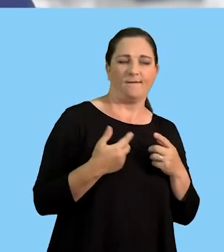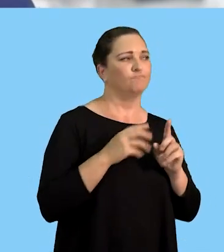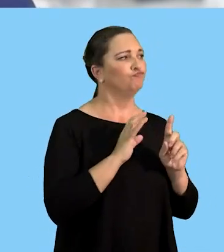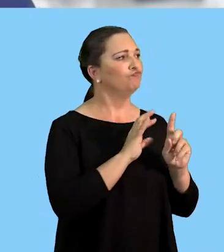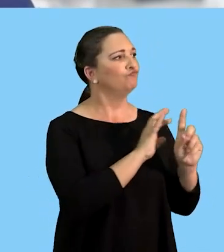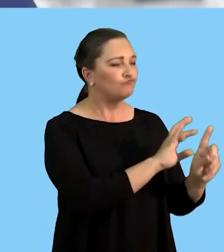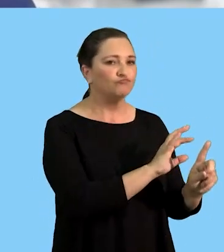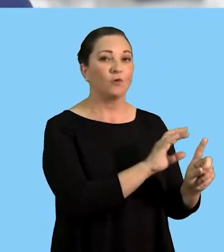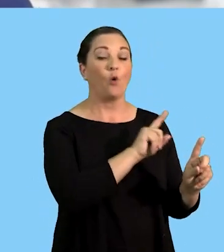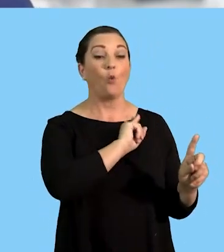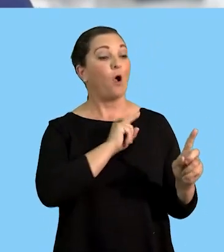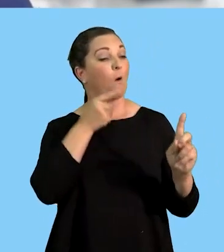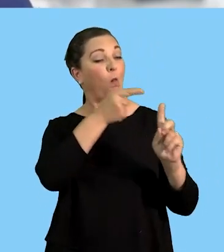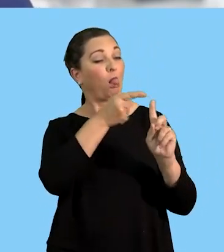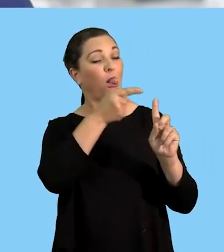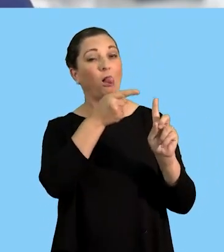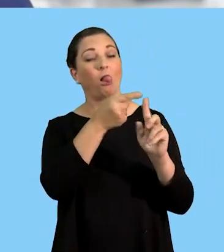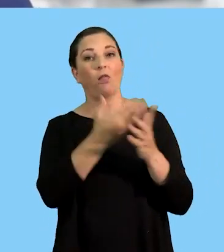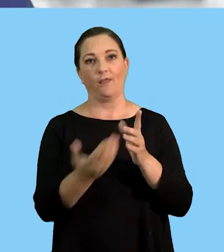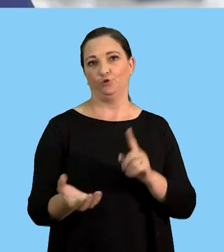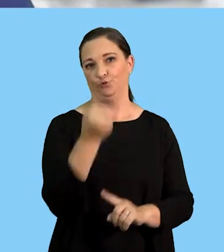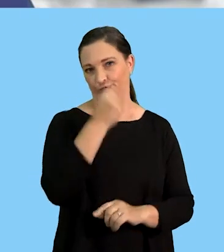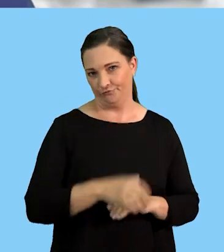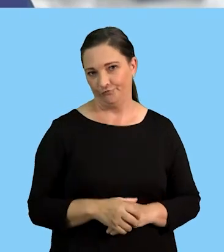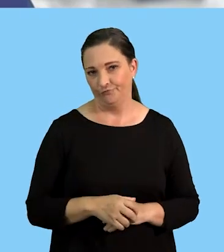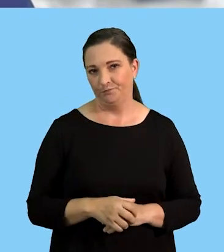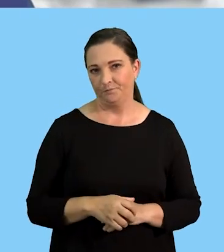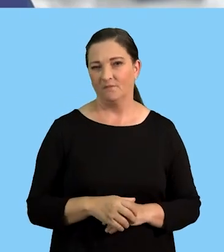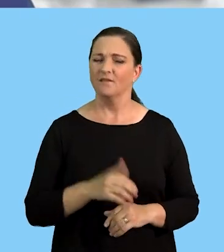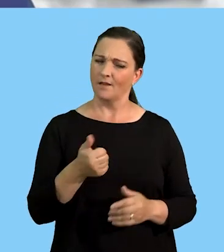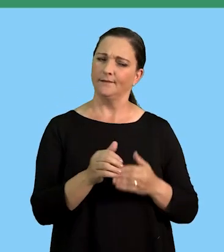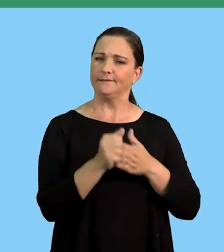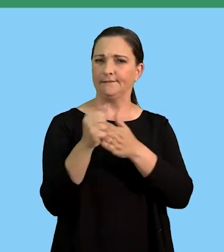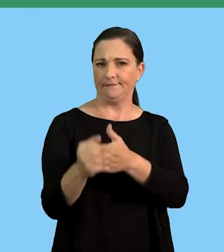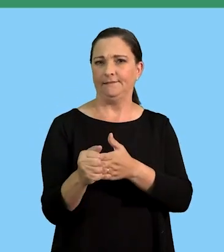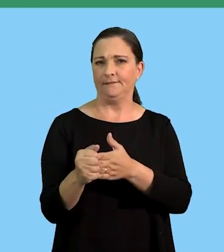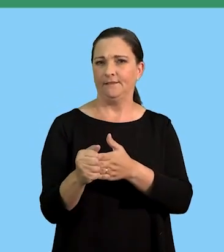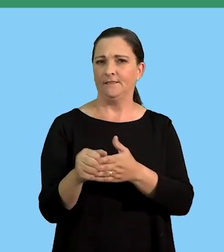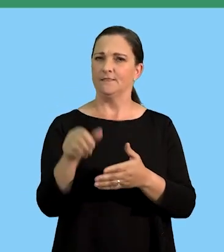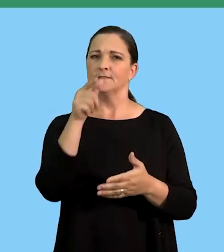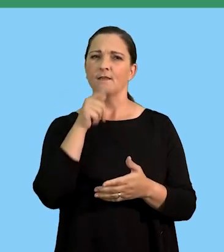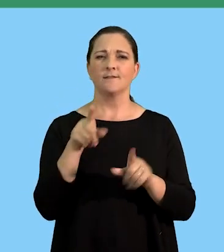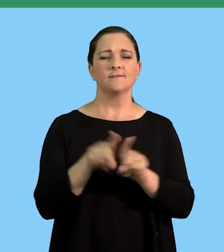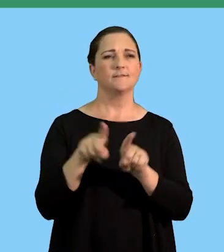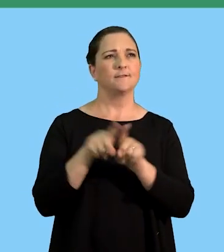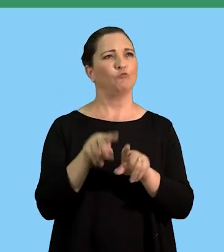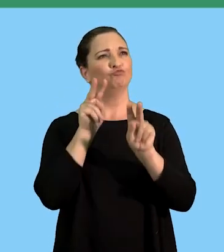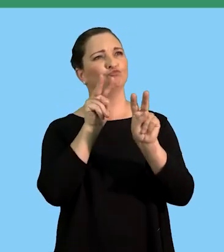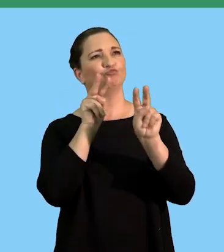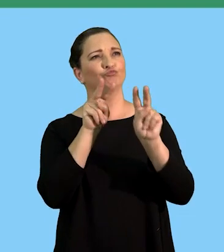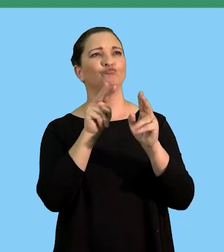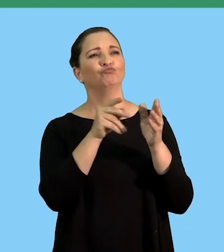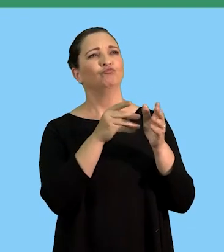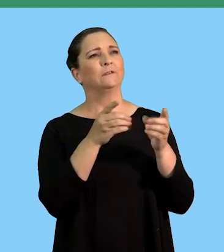task so that they achieve the objectives. So, hence you can see that is the leader. They would give them the vision and